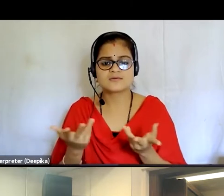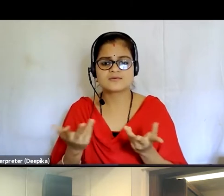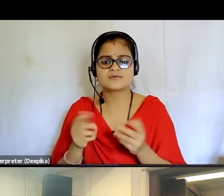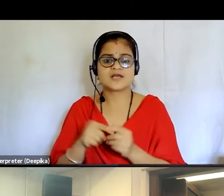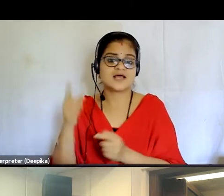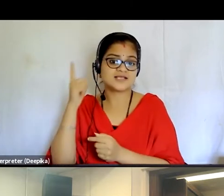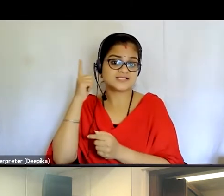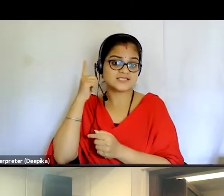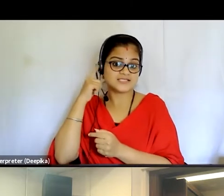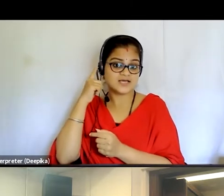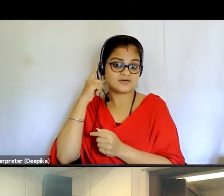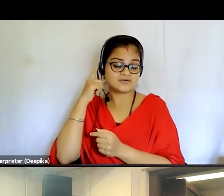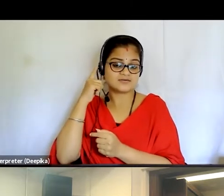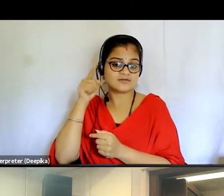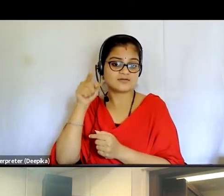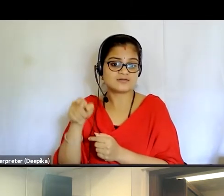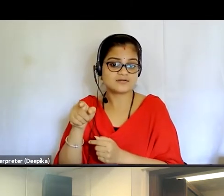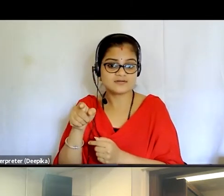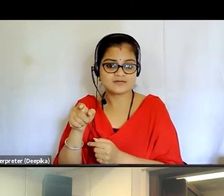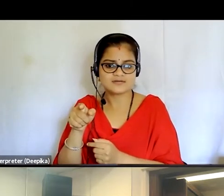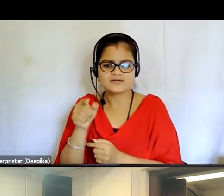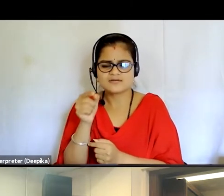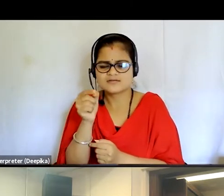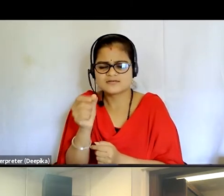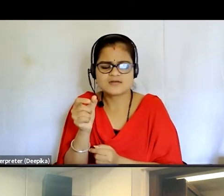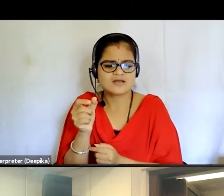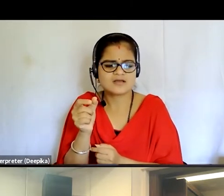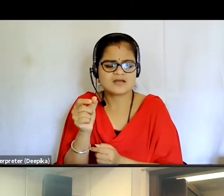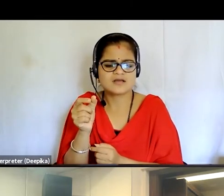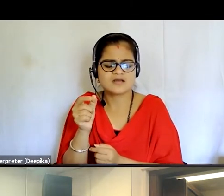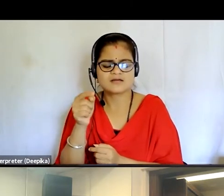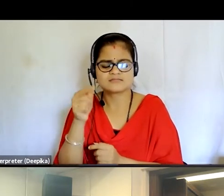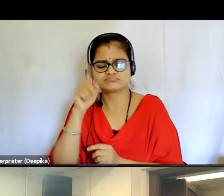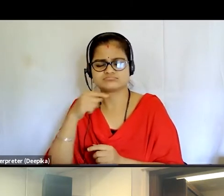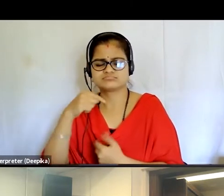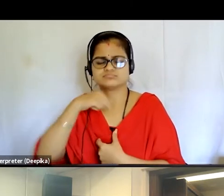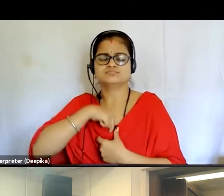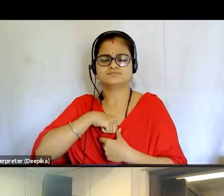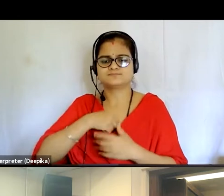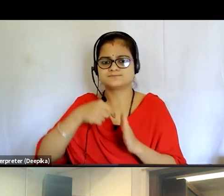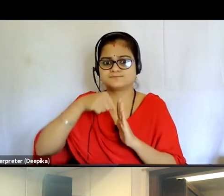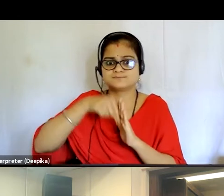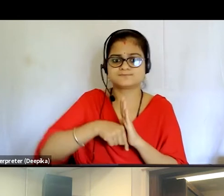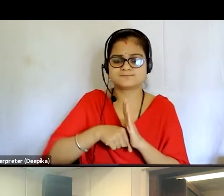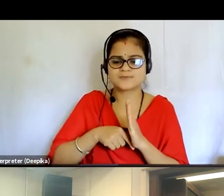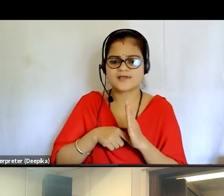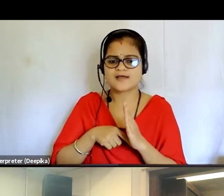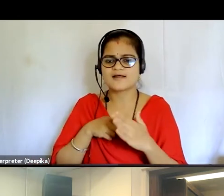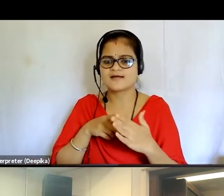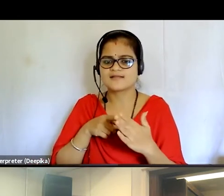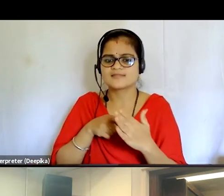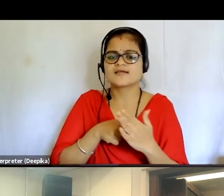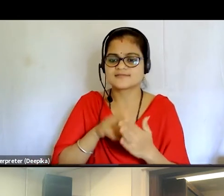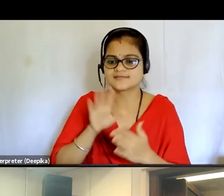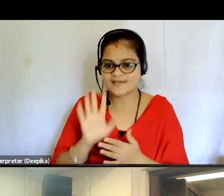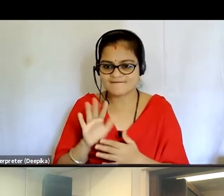Sound is a very critical sensorial way which reaches deeper and creates an